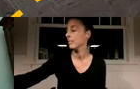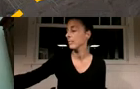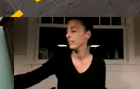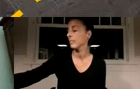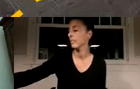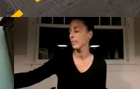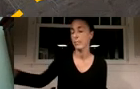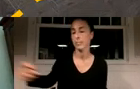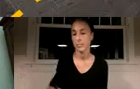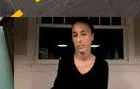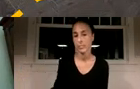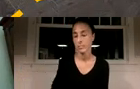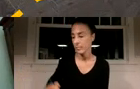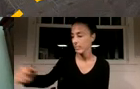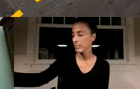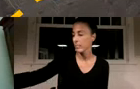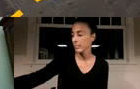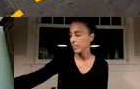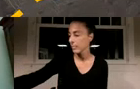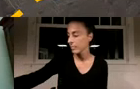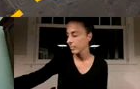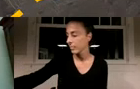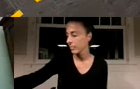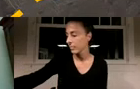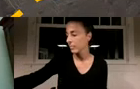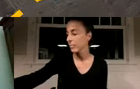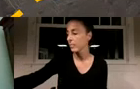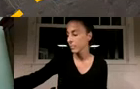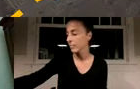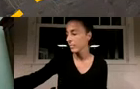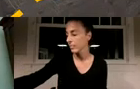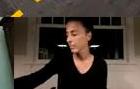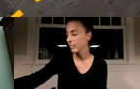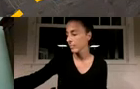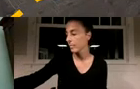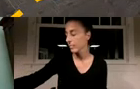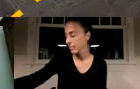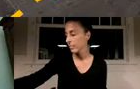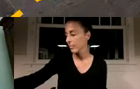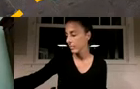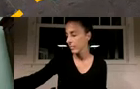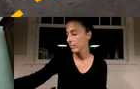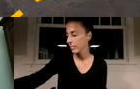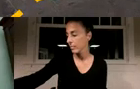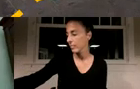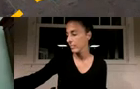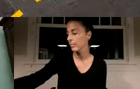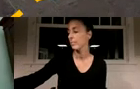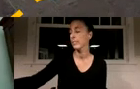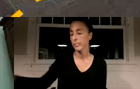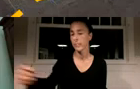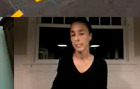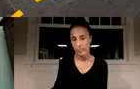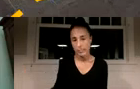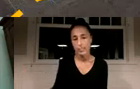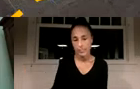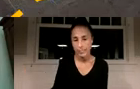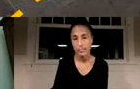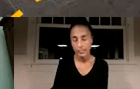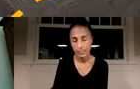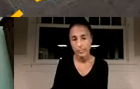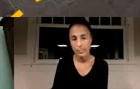work. There has been a lot of neglect and probably a lot of mischief down there as